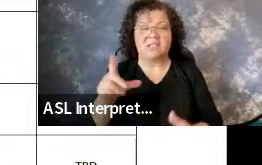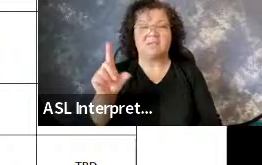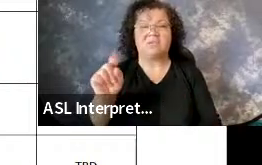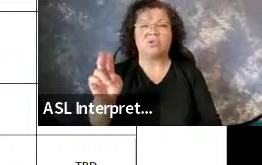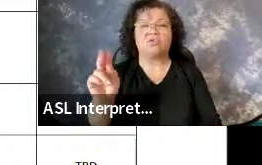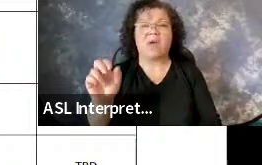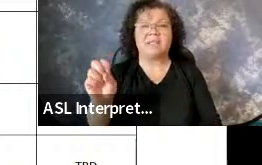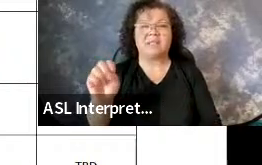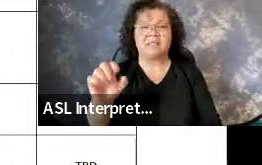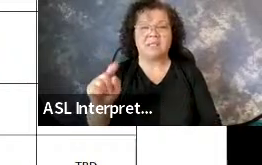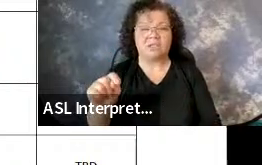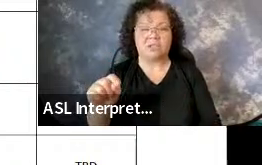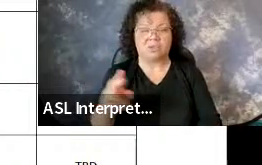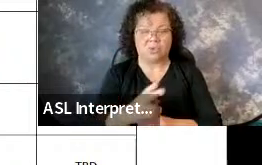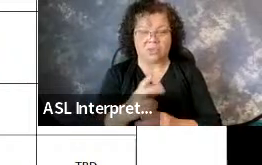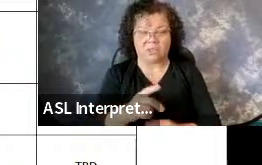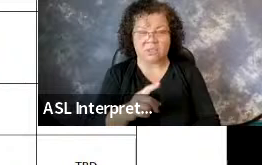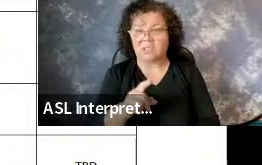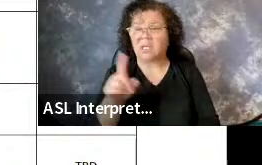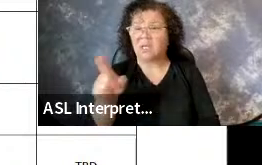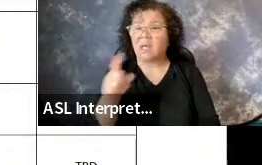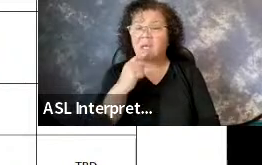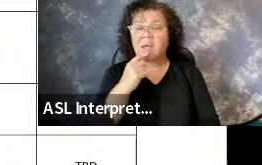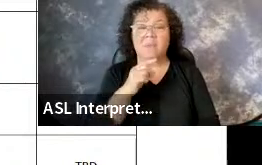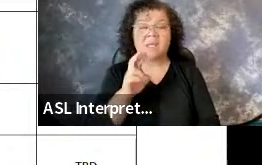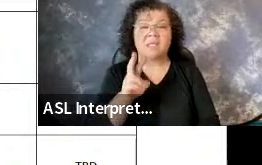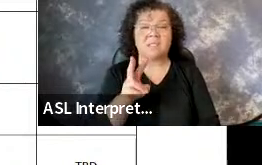I'm gonna go Farley, Corky, then Carly.